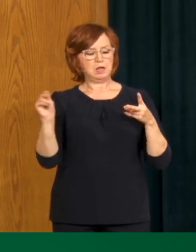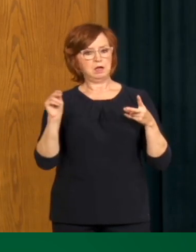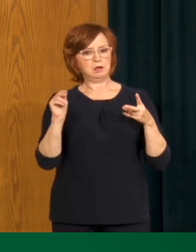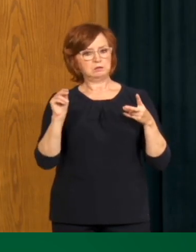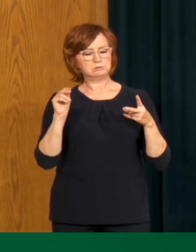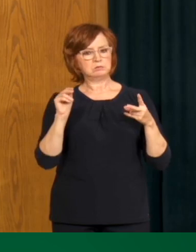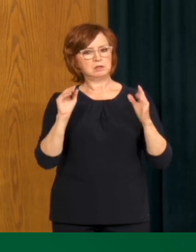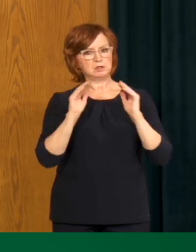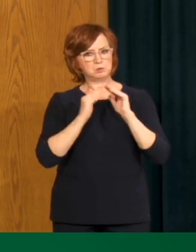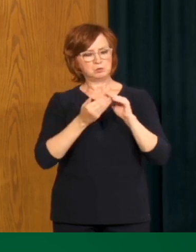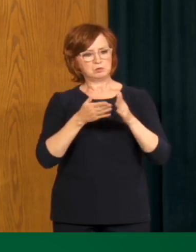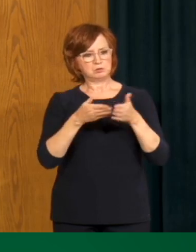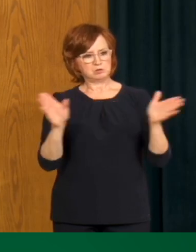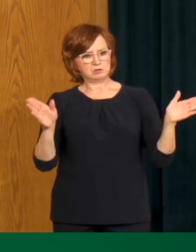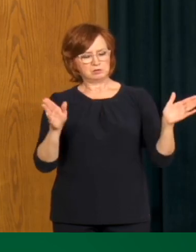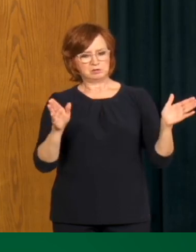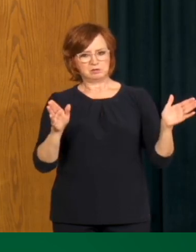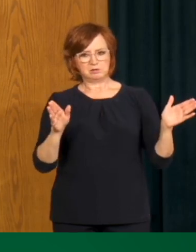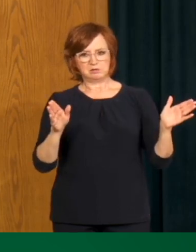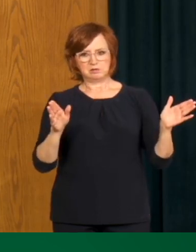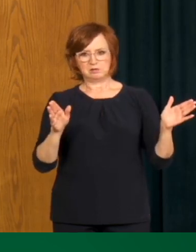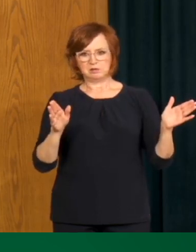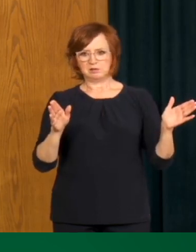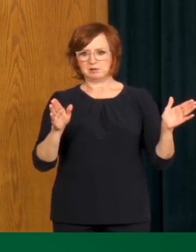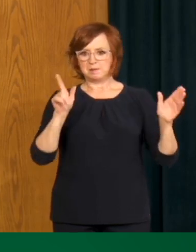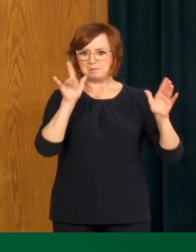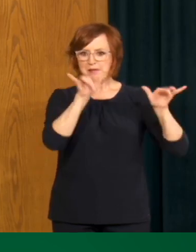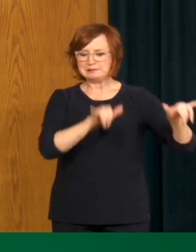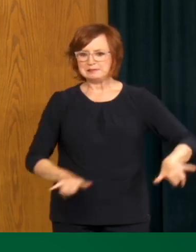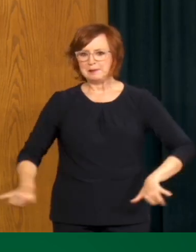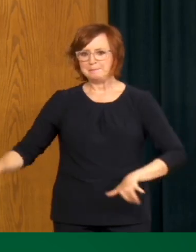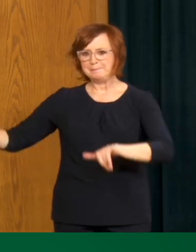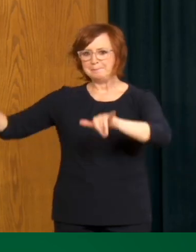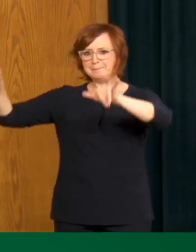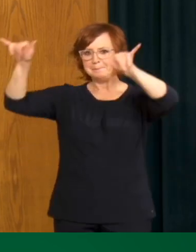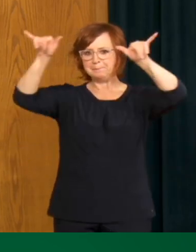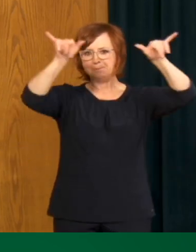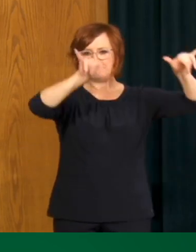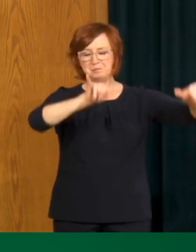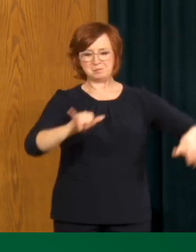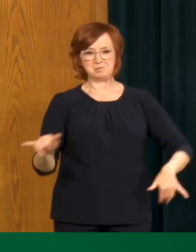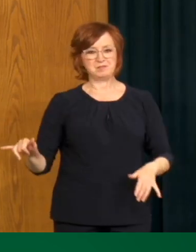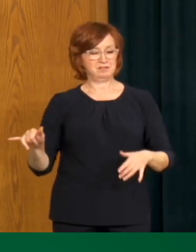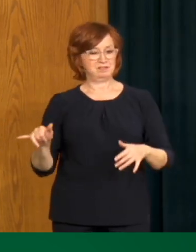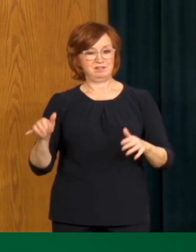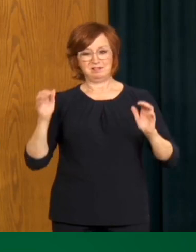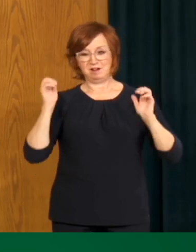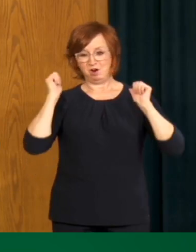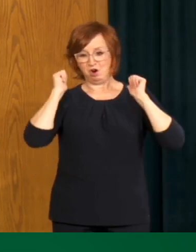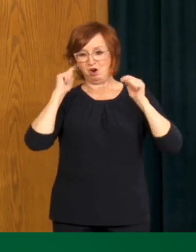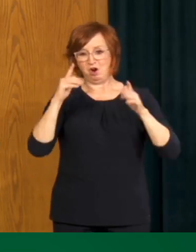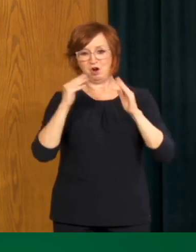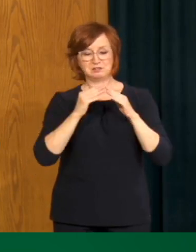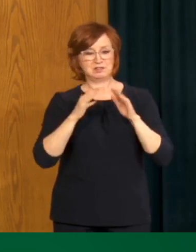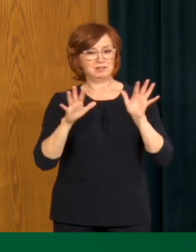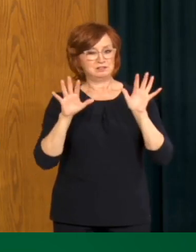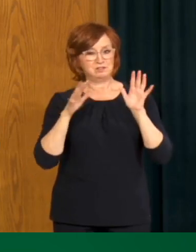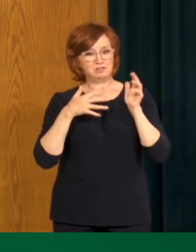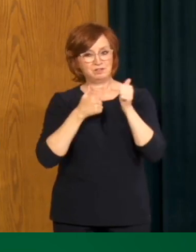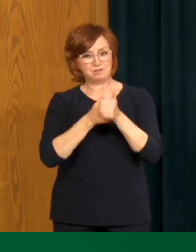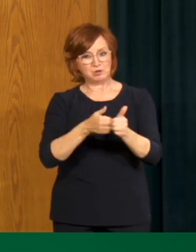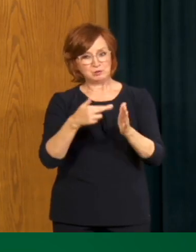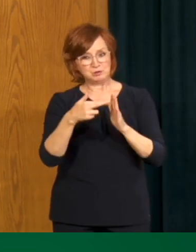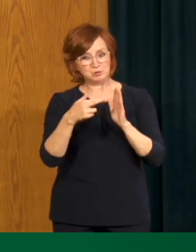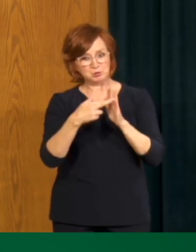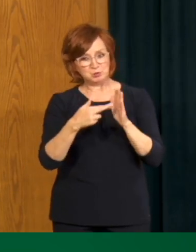whether you have a cluster in your community or whether you don't. We need to practice good physical distancing. We need to ensure that you are washing